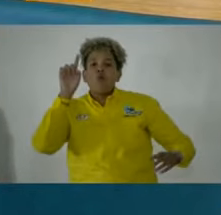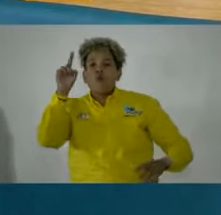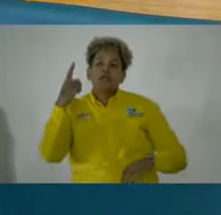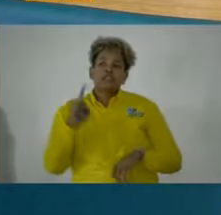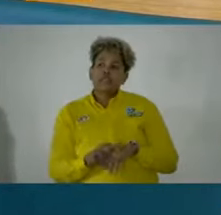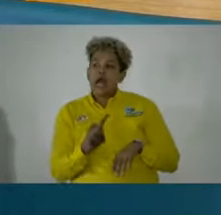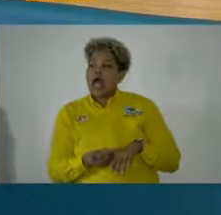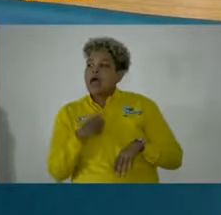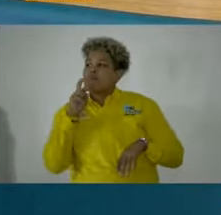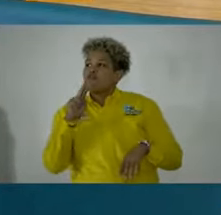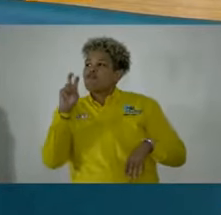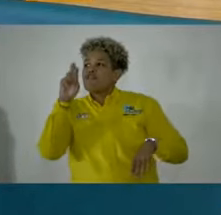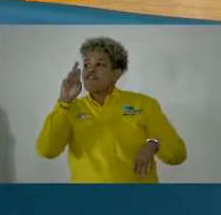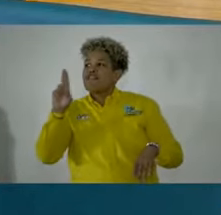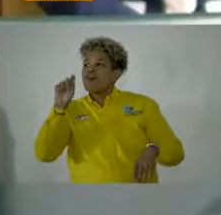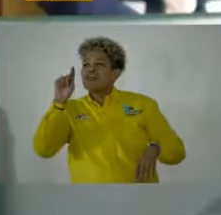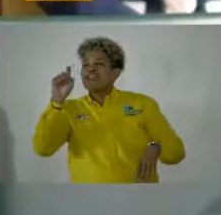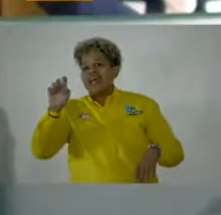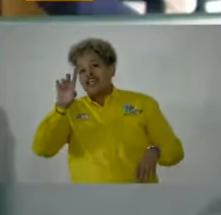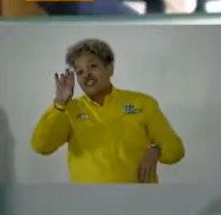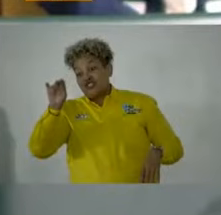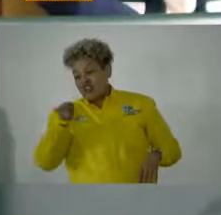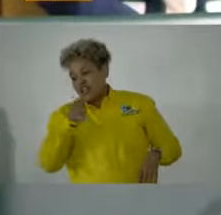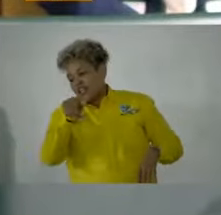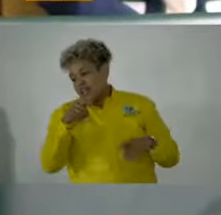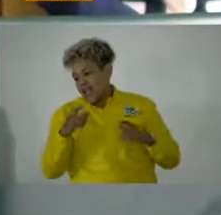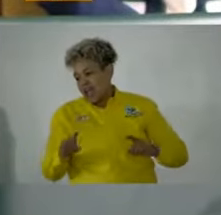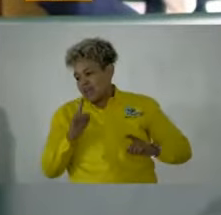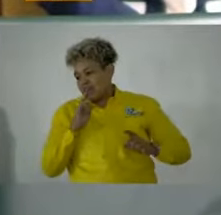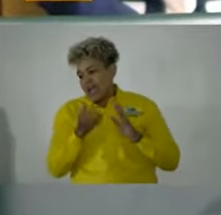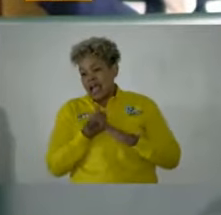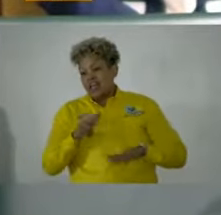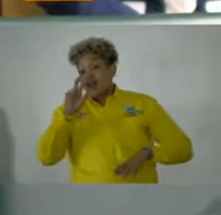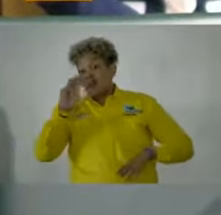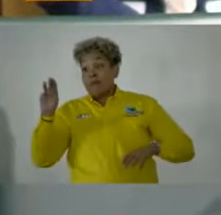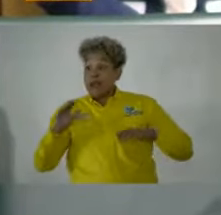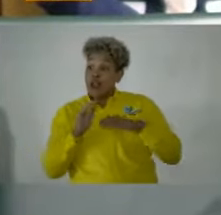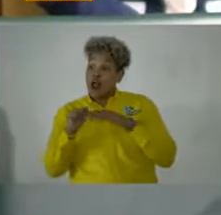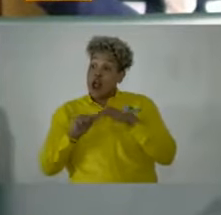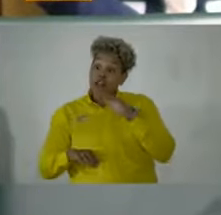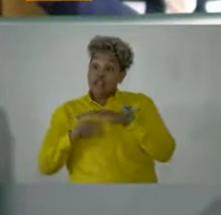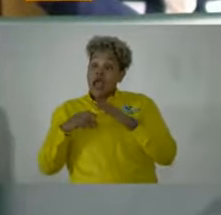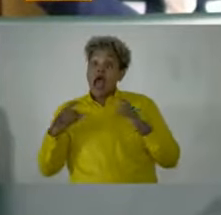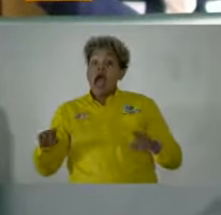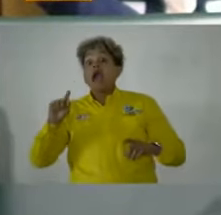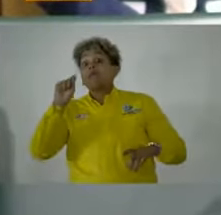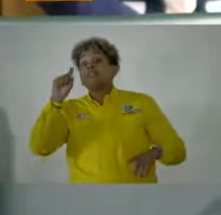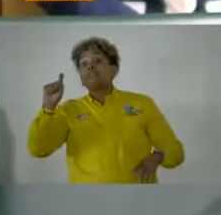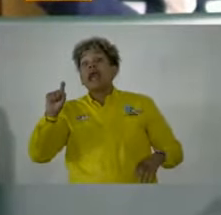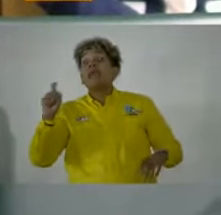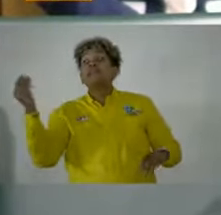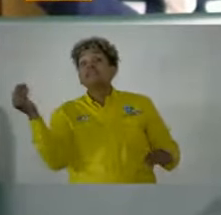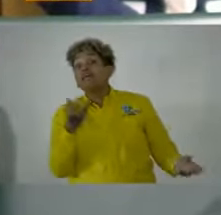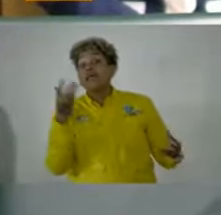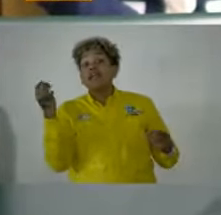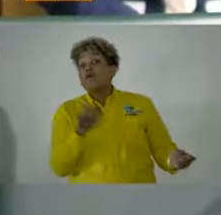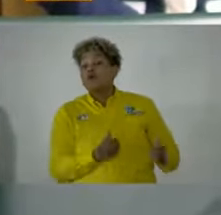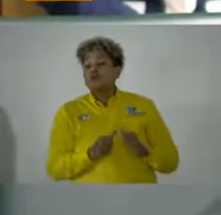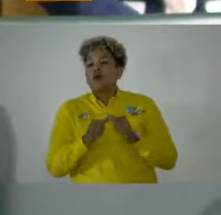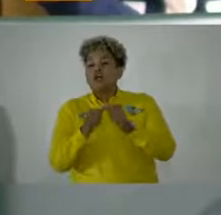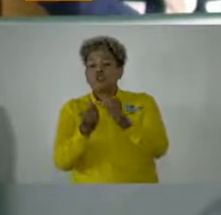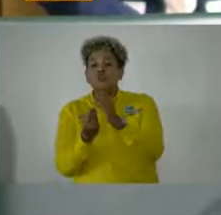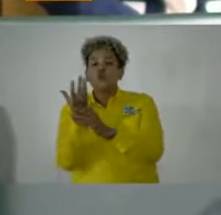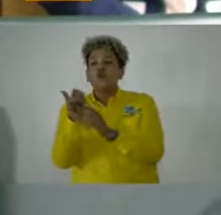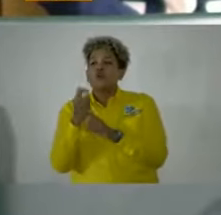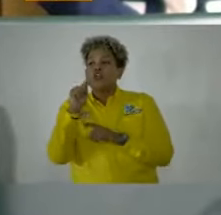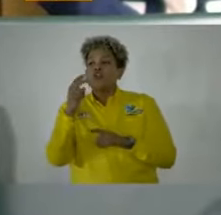one-time reverse tax credit. In getting to $3 million, As tax inflows continue to grow,